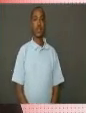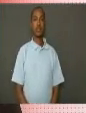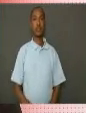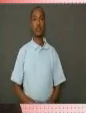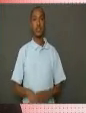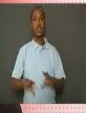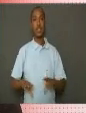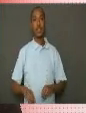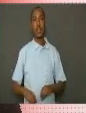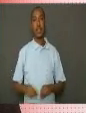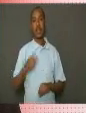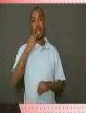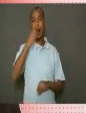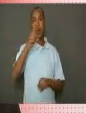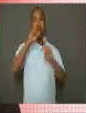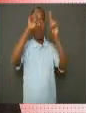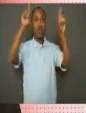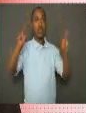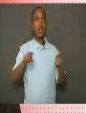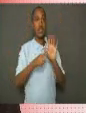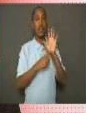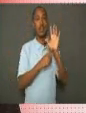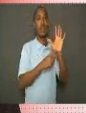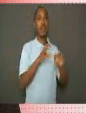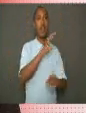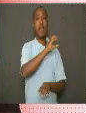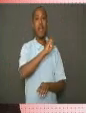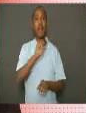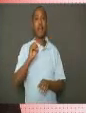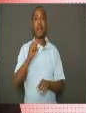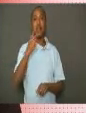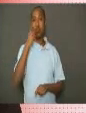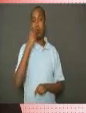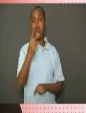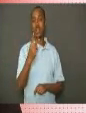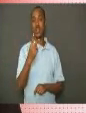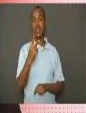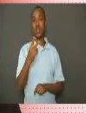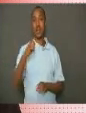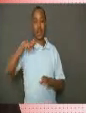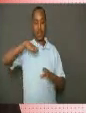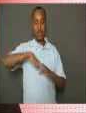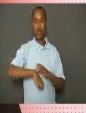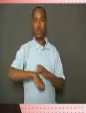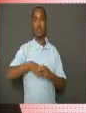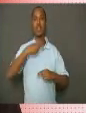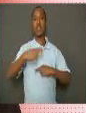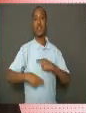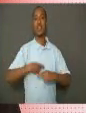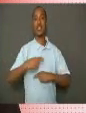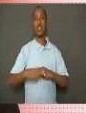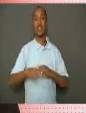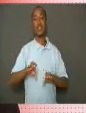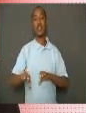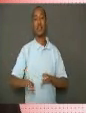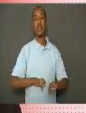Take a look at your screen and we will watch an endothermic reaction